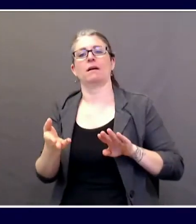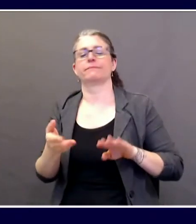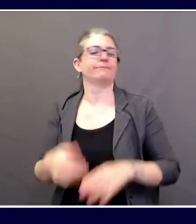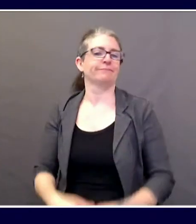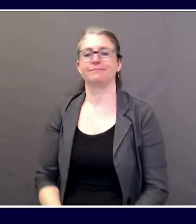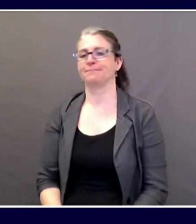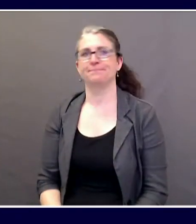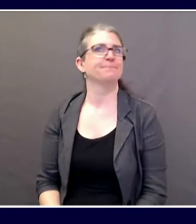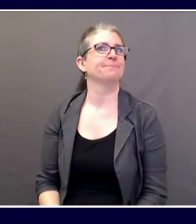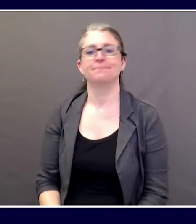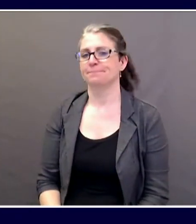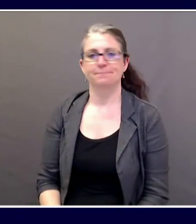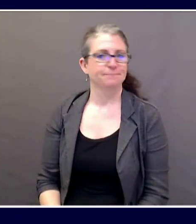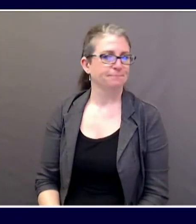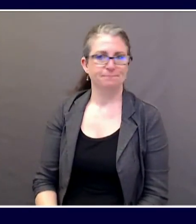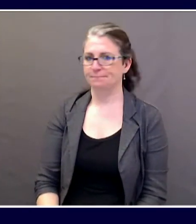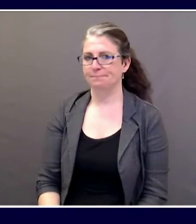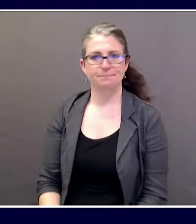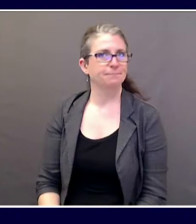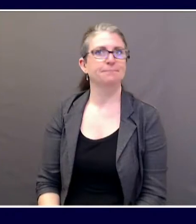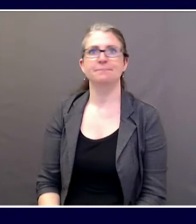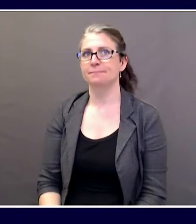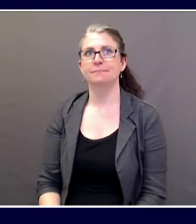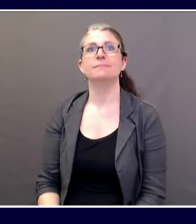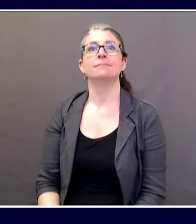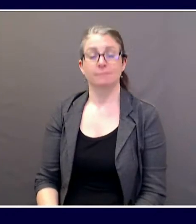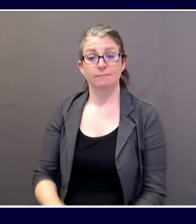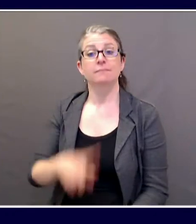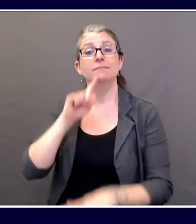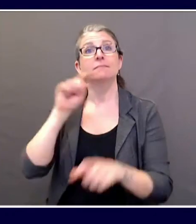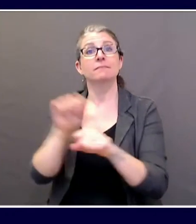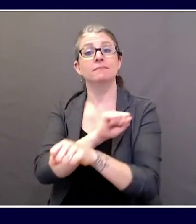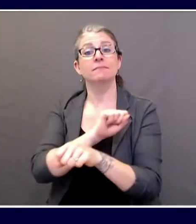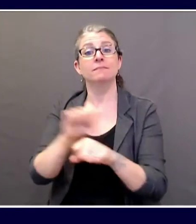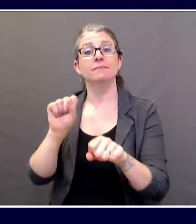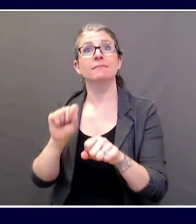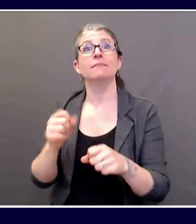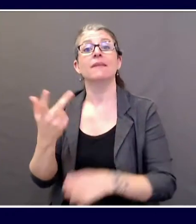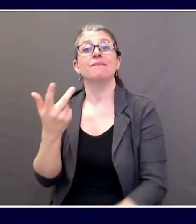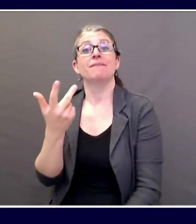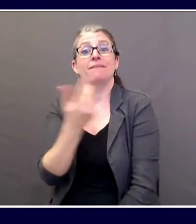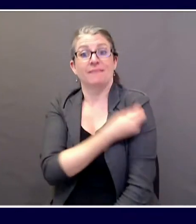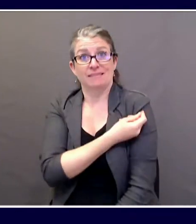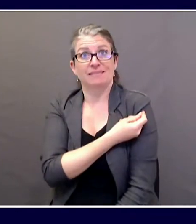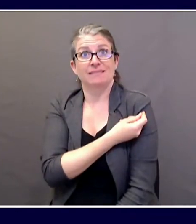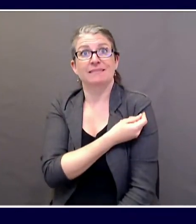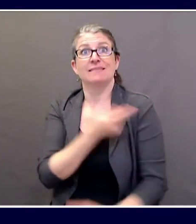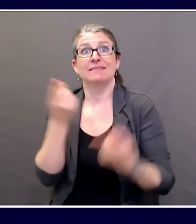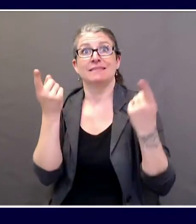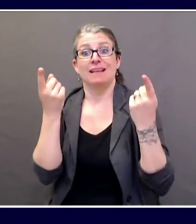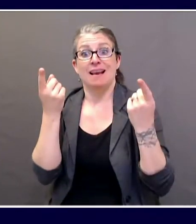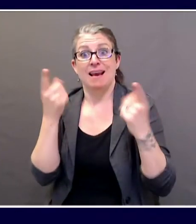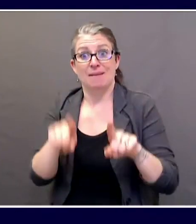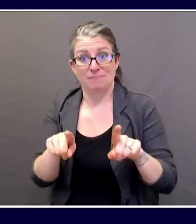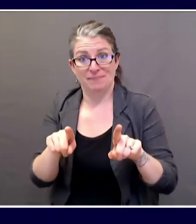They are proven to prevent death, not just of you, but of those around